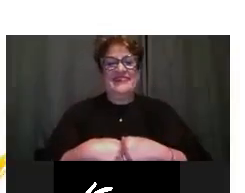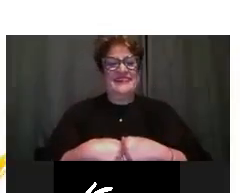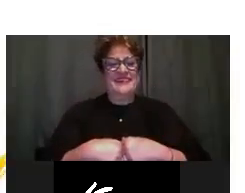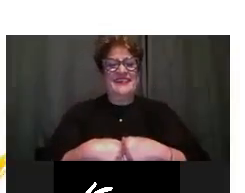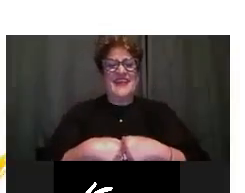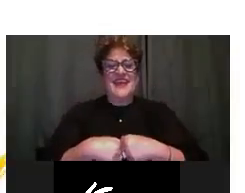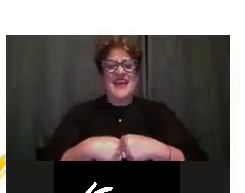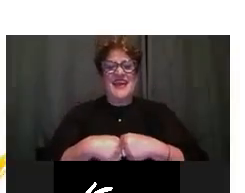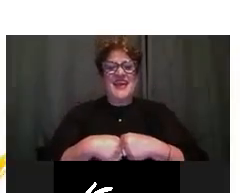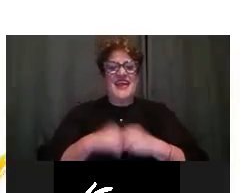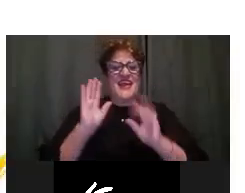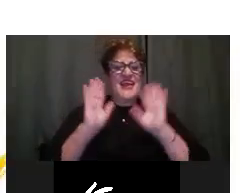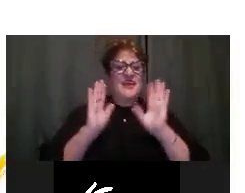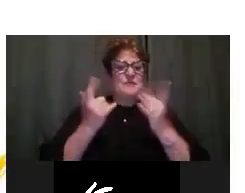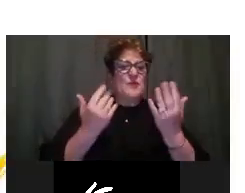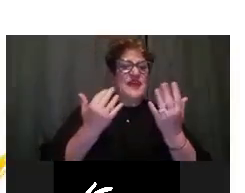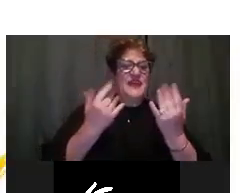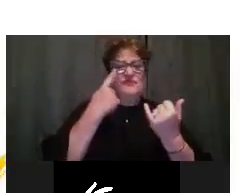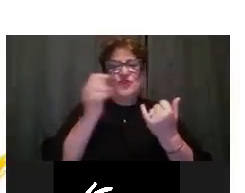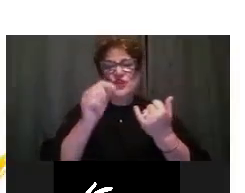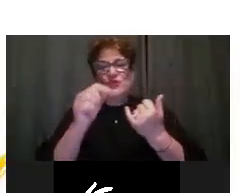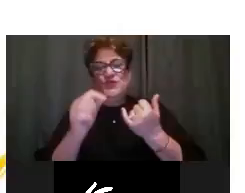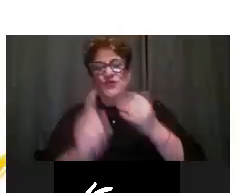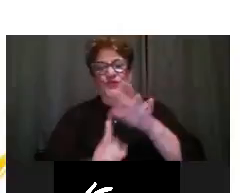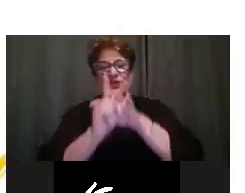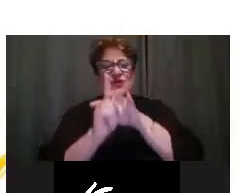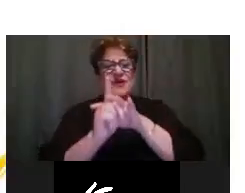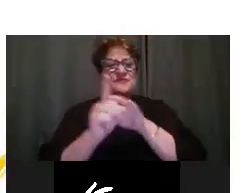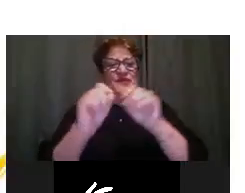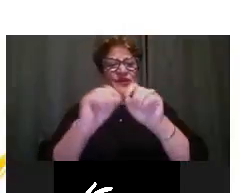Hi. Wait for everybody to get on. Okay.